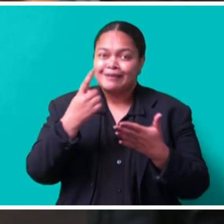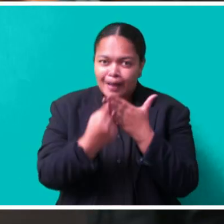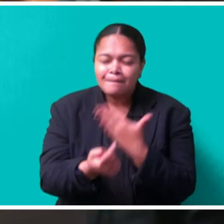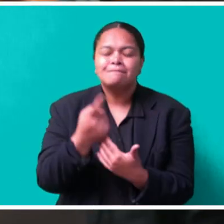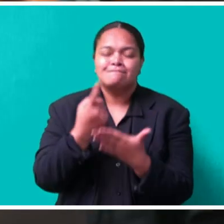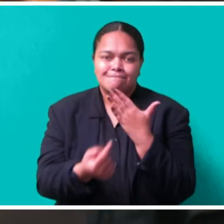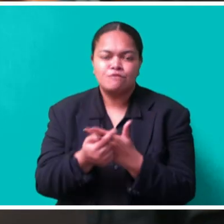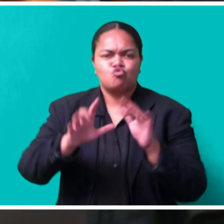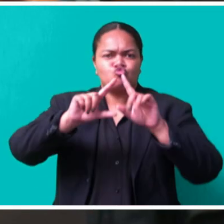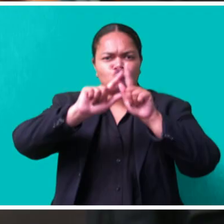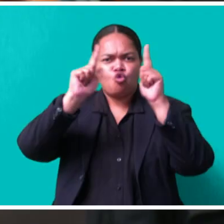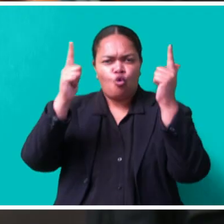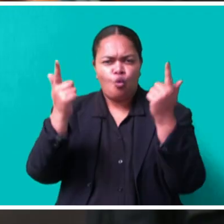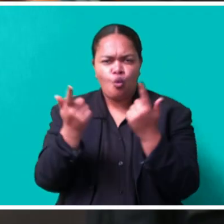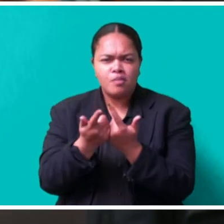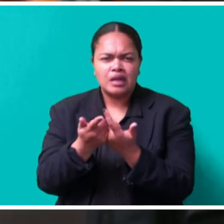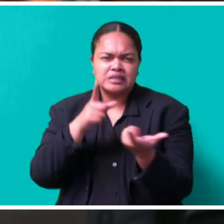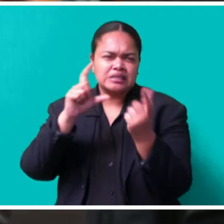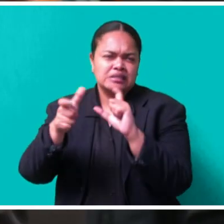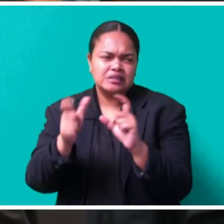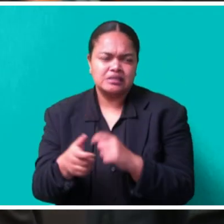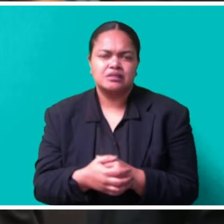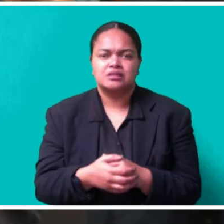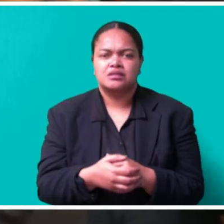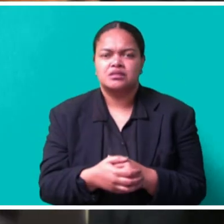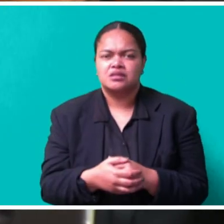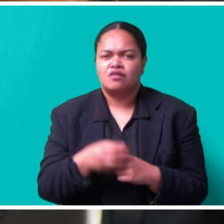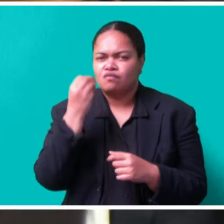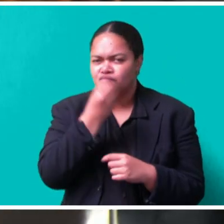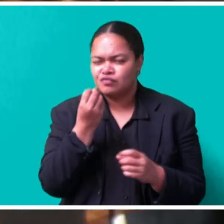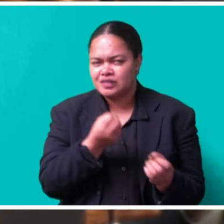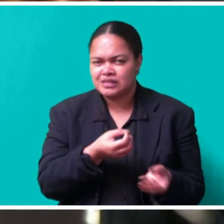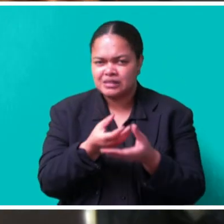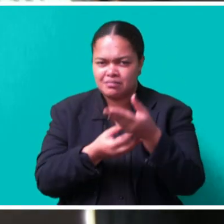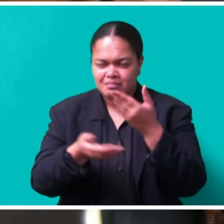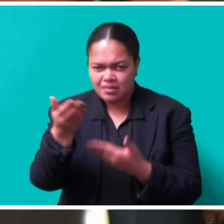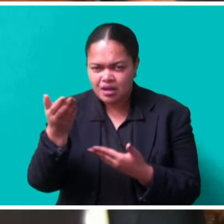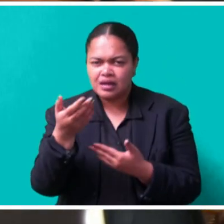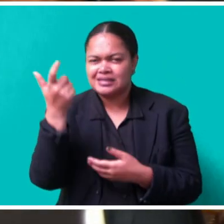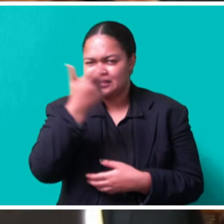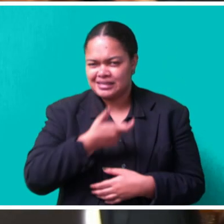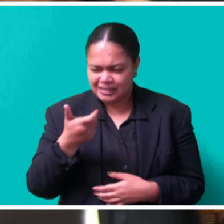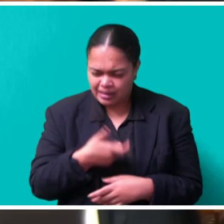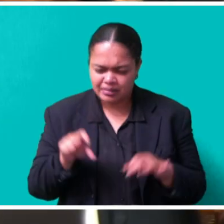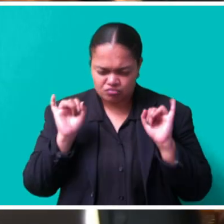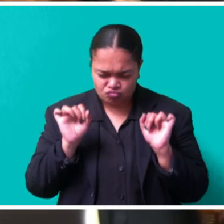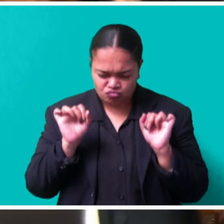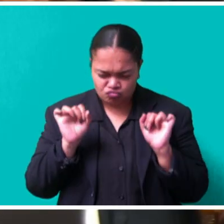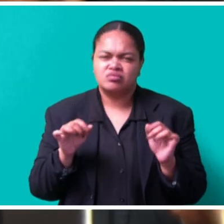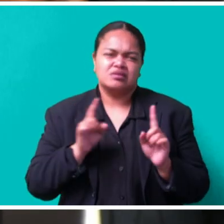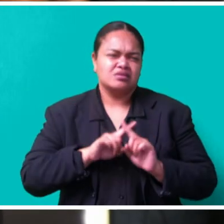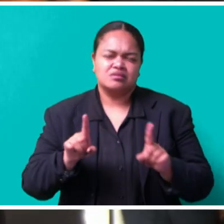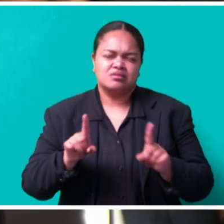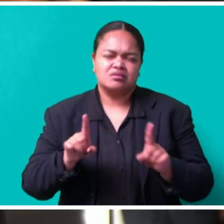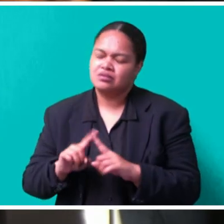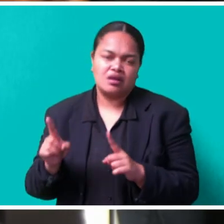global conflicts, economic shocks, fuel supply disruptions, cyber incidents, and other external events can have